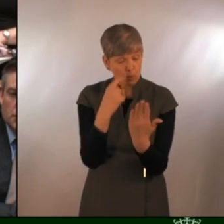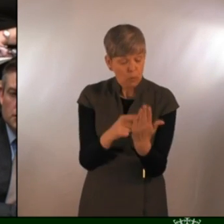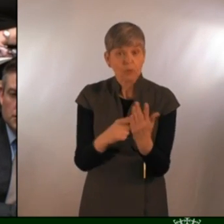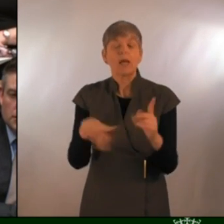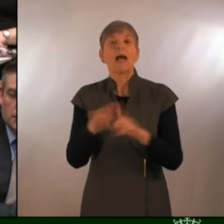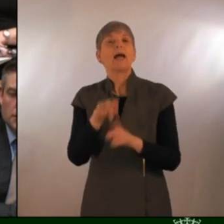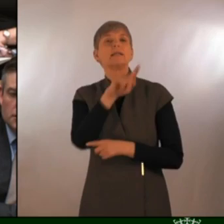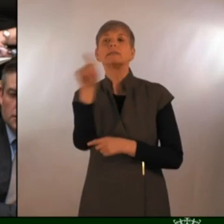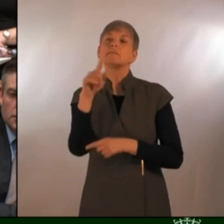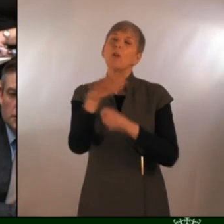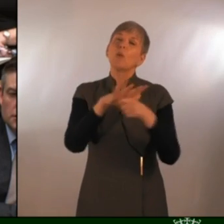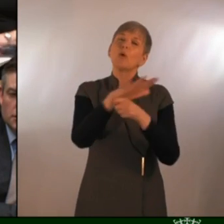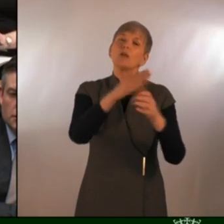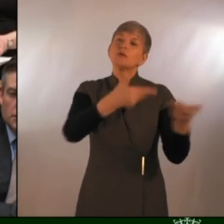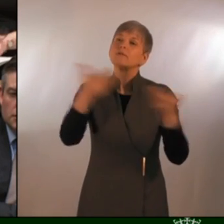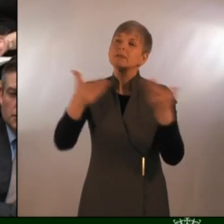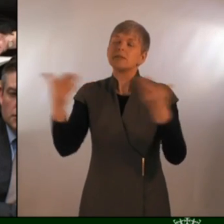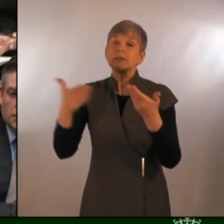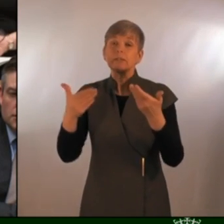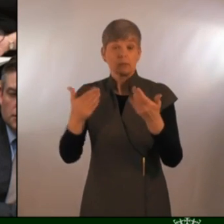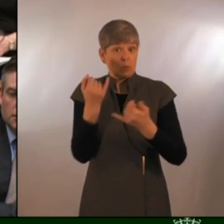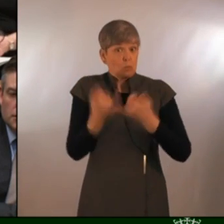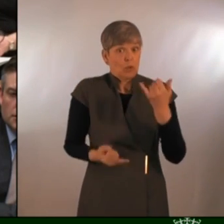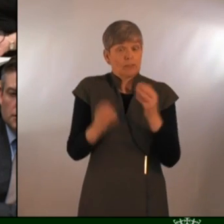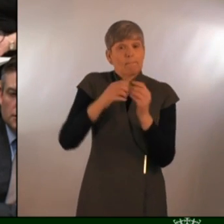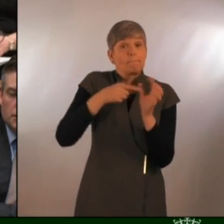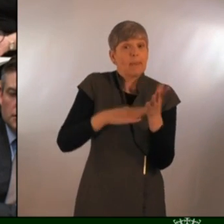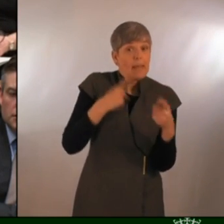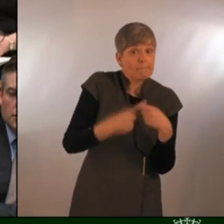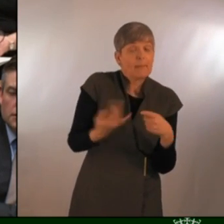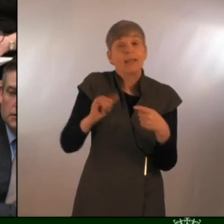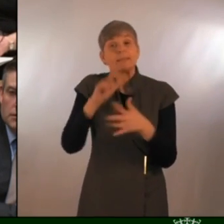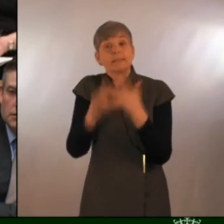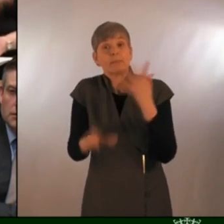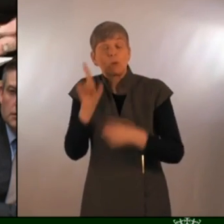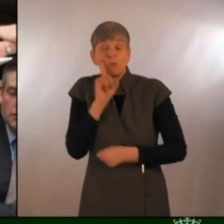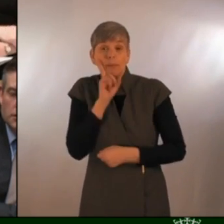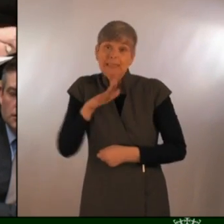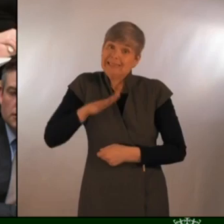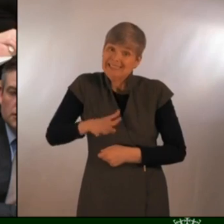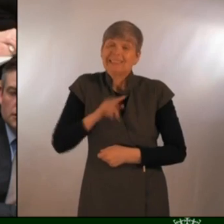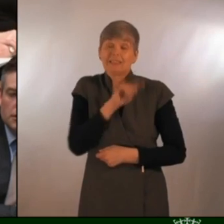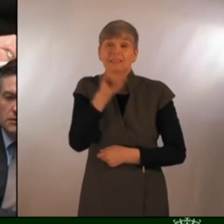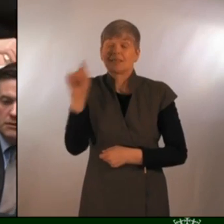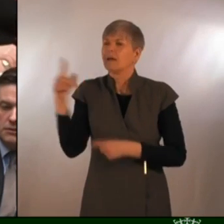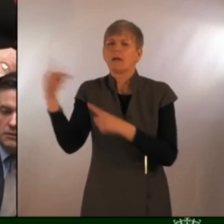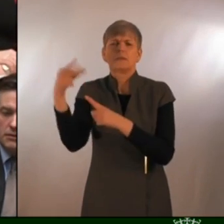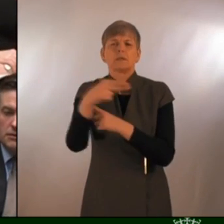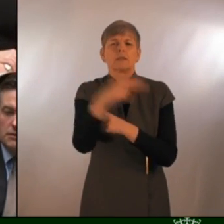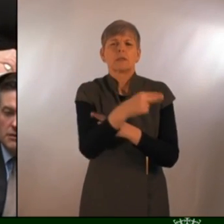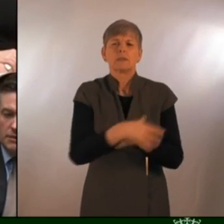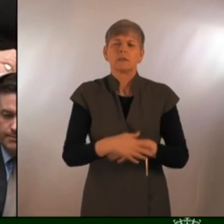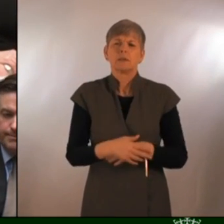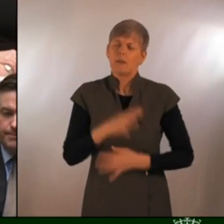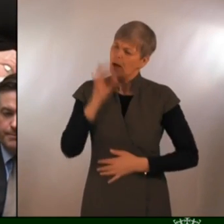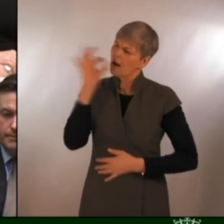which women, particularly BAME and disabled women, disproportionately rely on. Can the Prime Minister